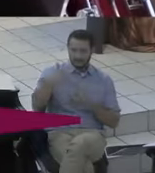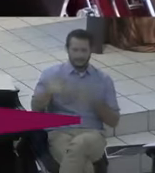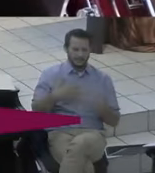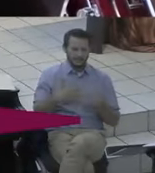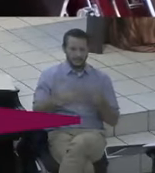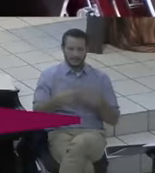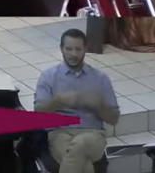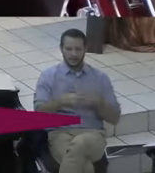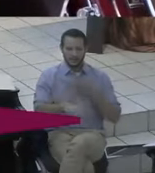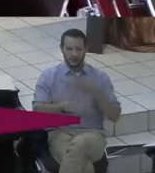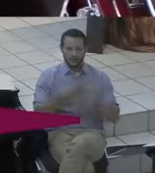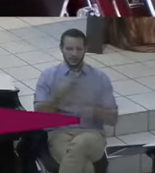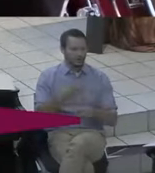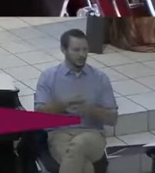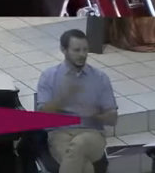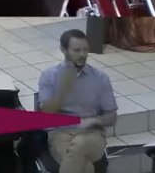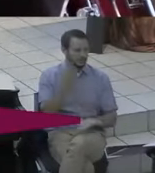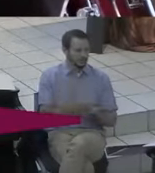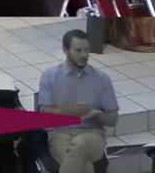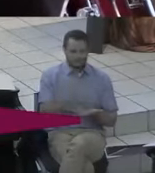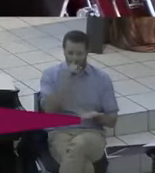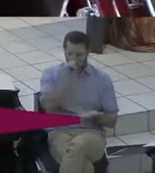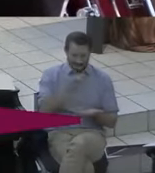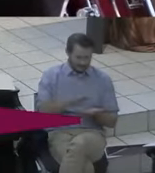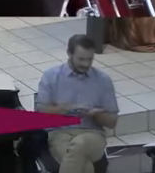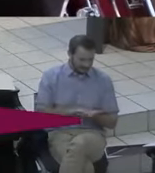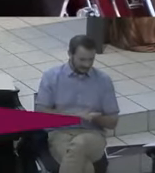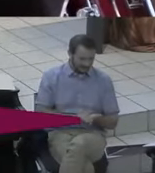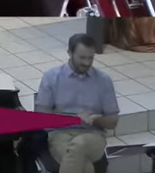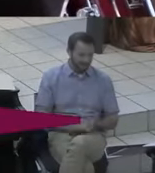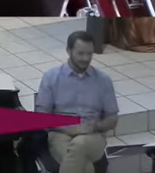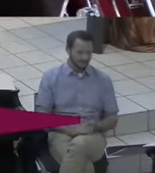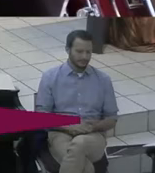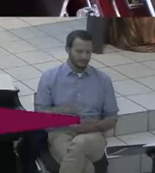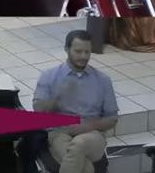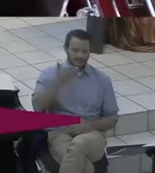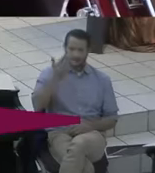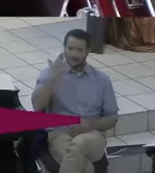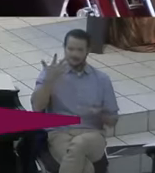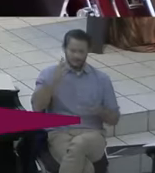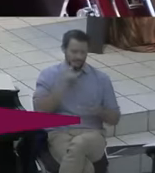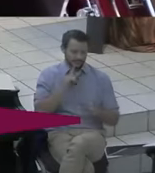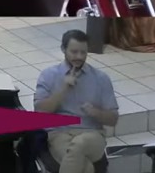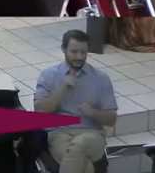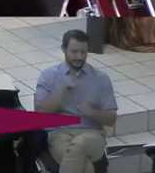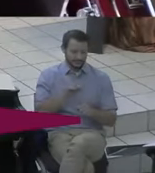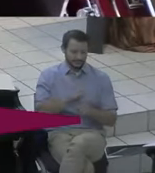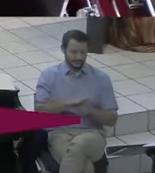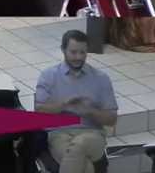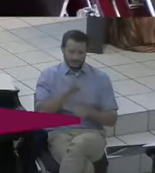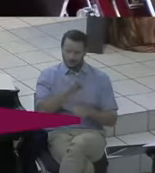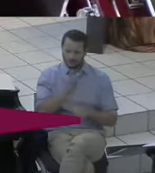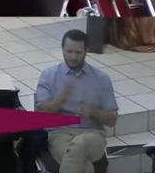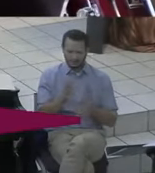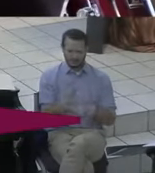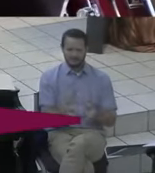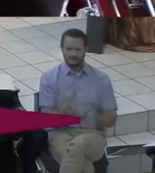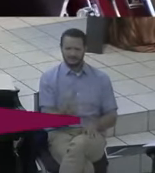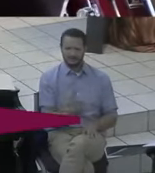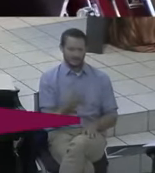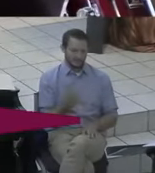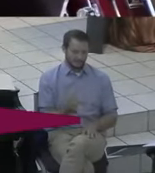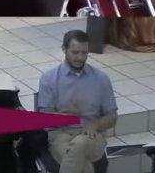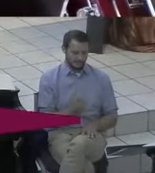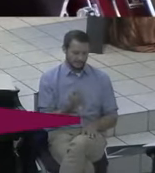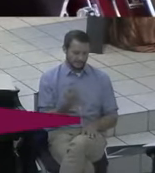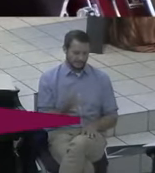on. When the world just didn't believe, God had promised never to